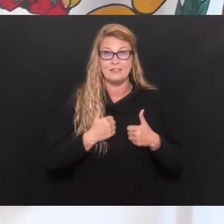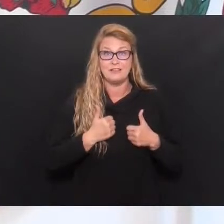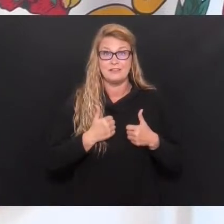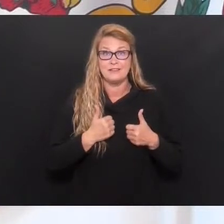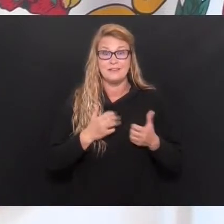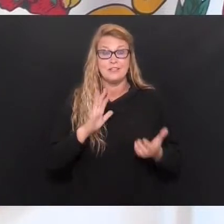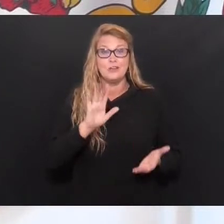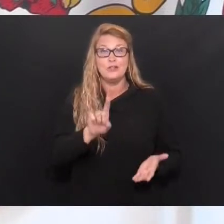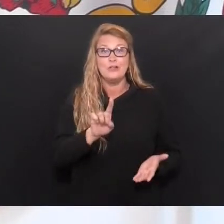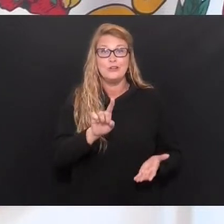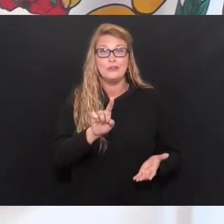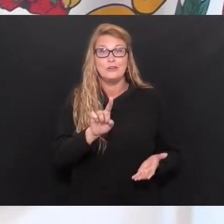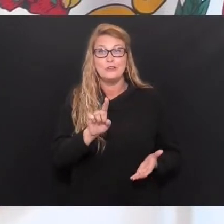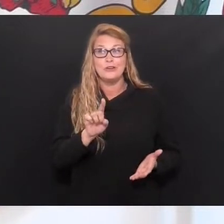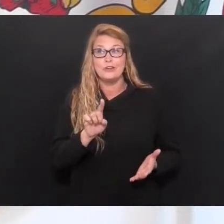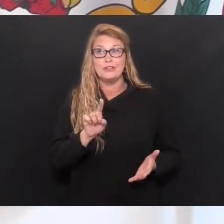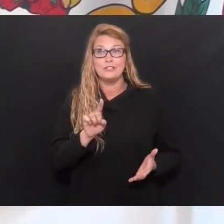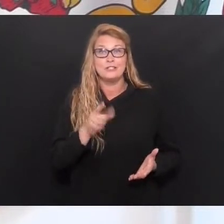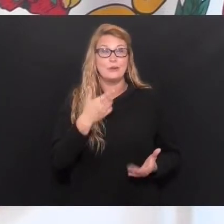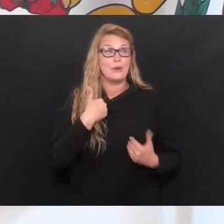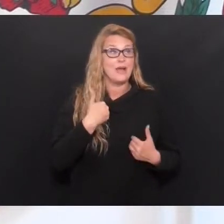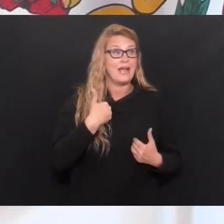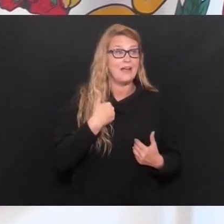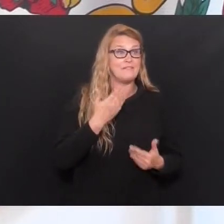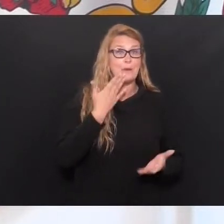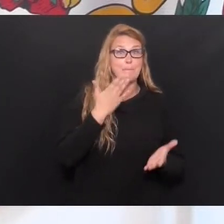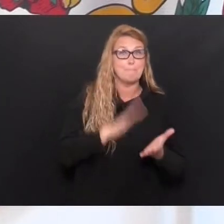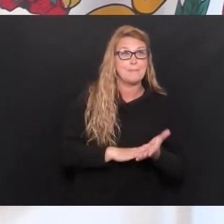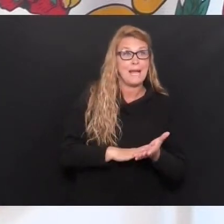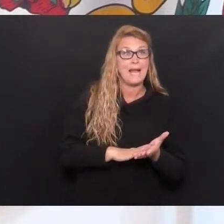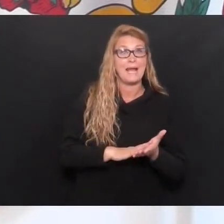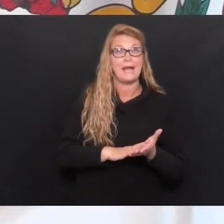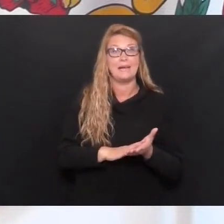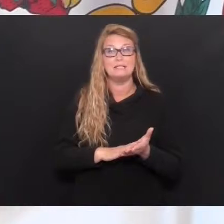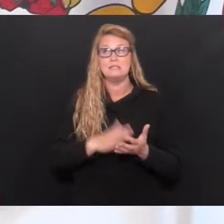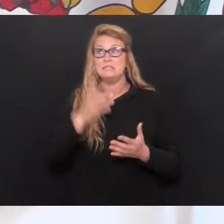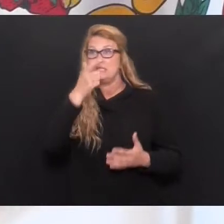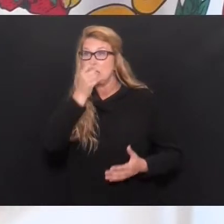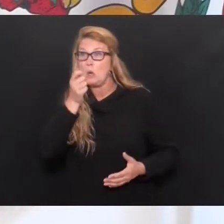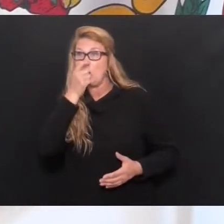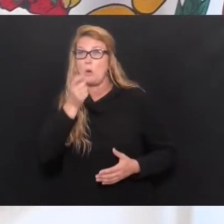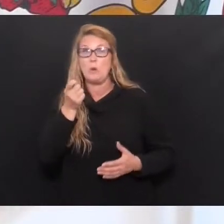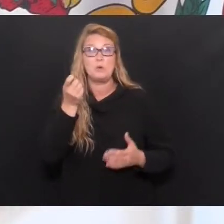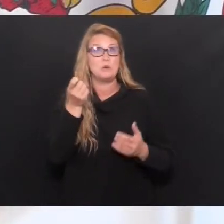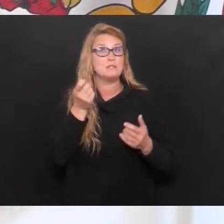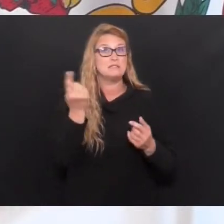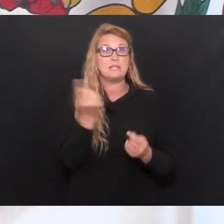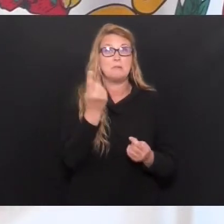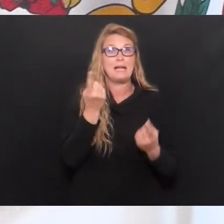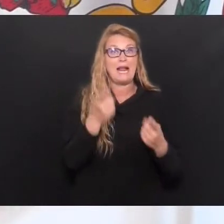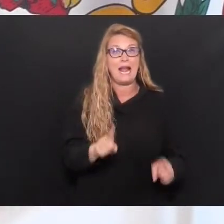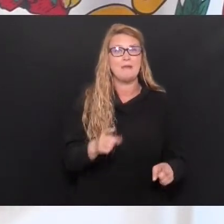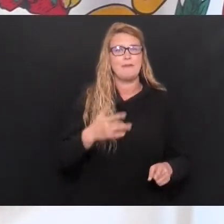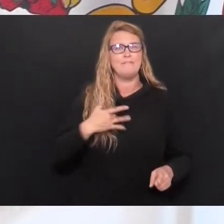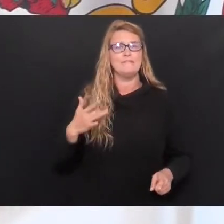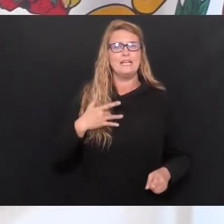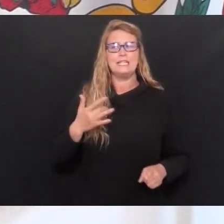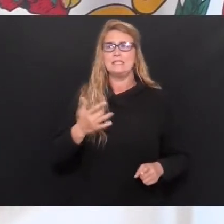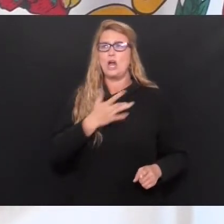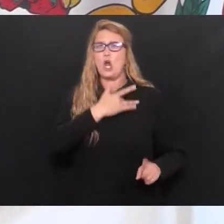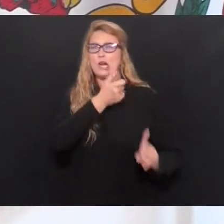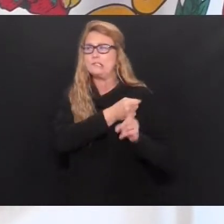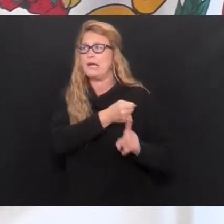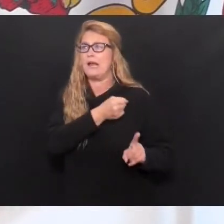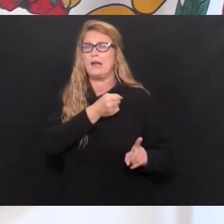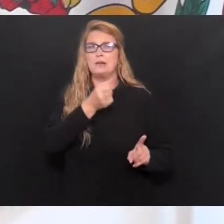get, a bad medical, symptom or whatever. You have a feeling of a heart attack